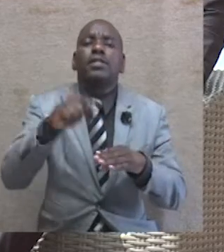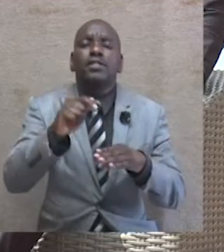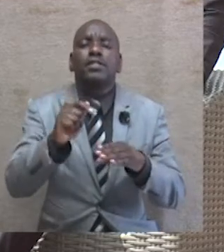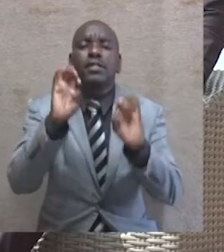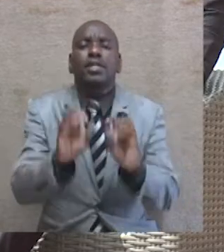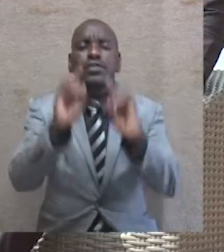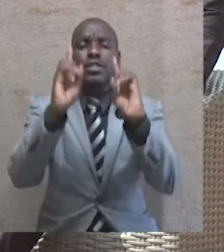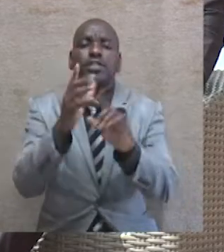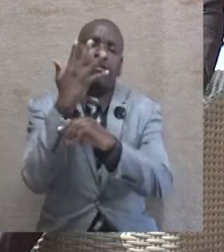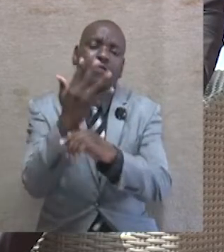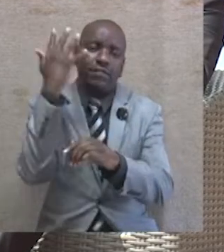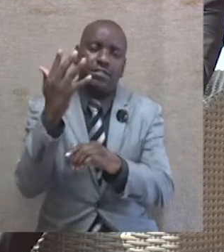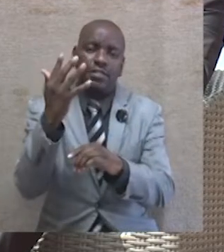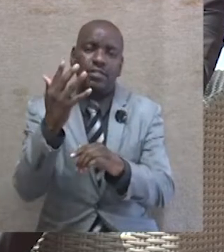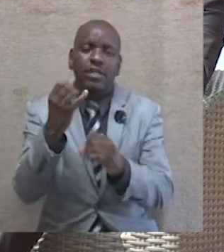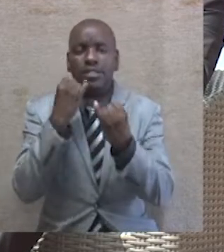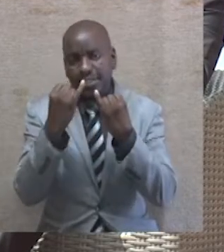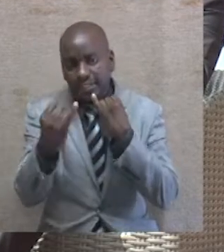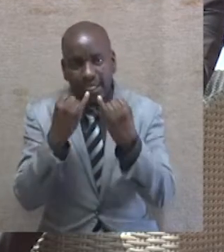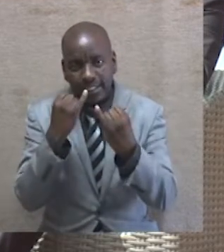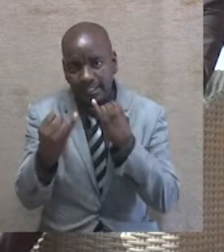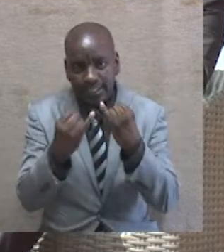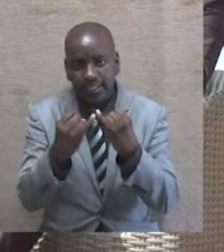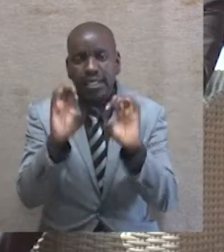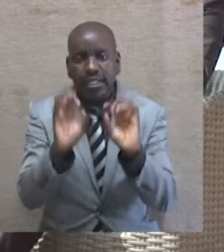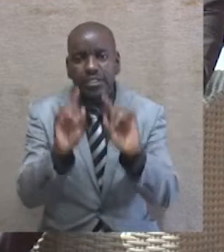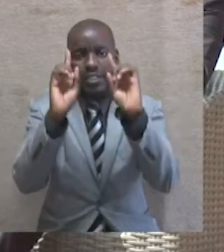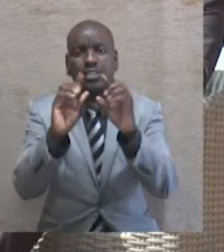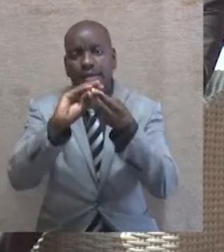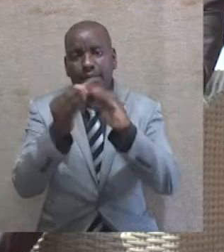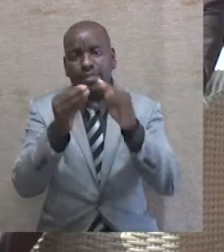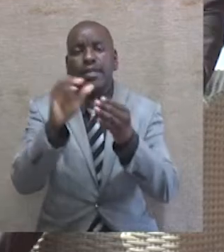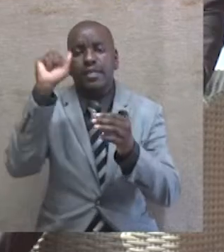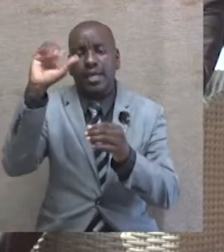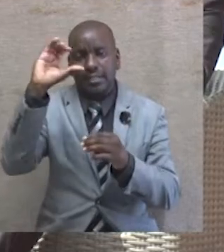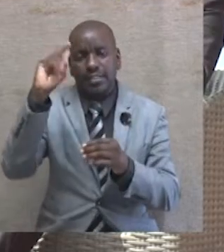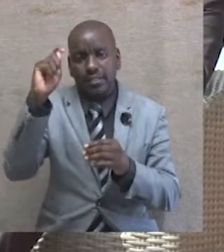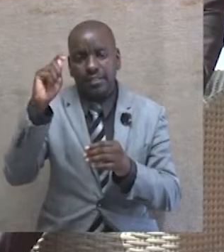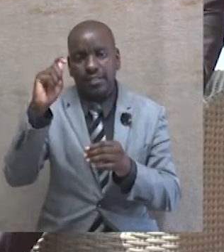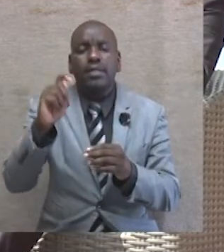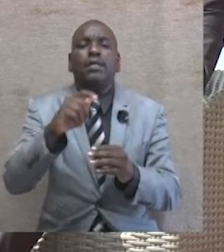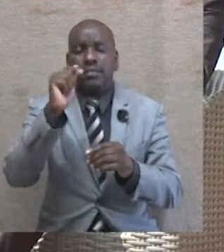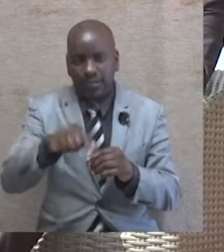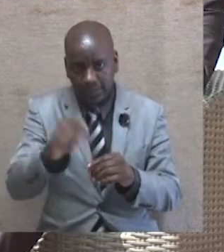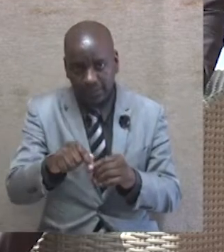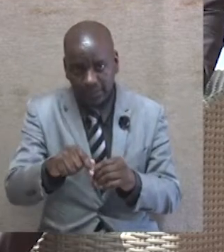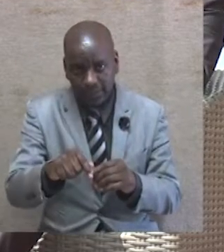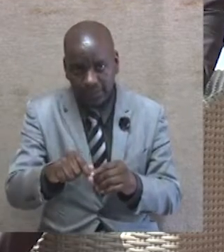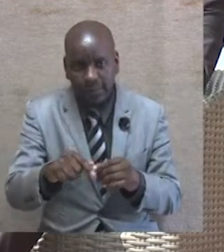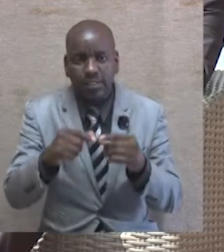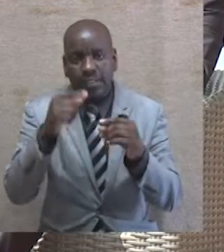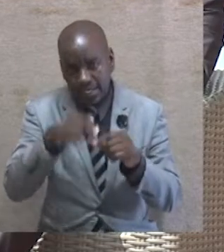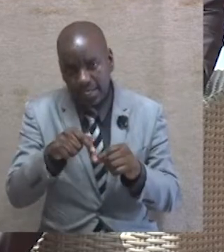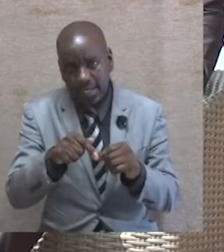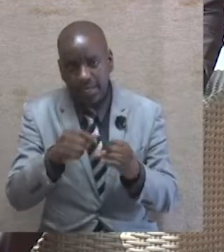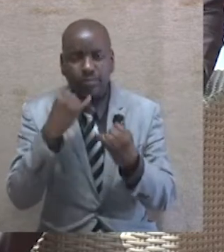Welcome. This is Education 1.5, where we discuss the Education Amendment Act. My name is Clement